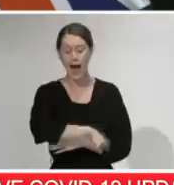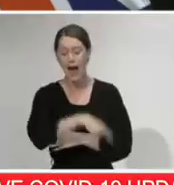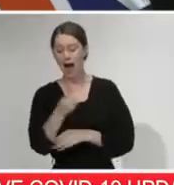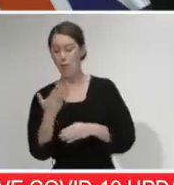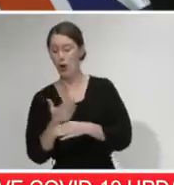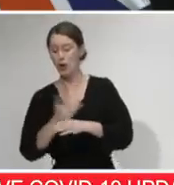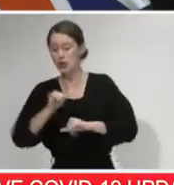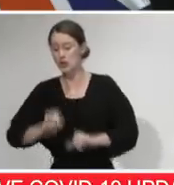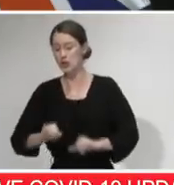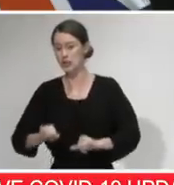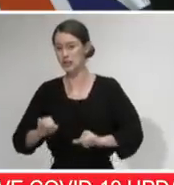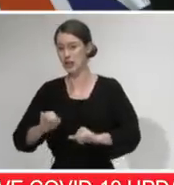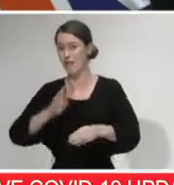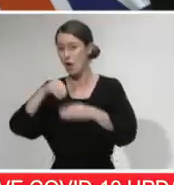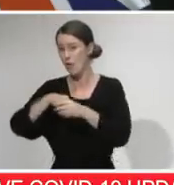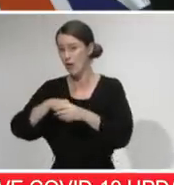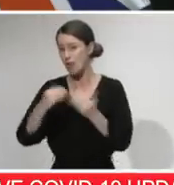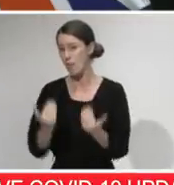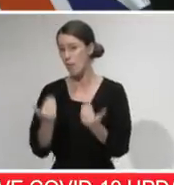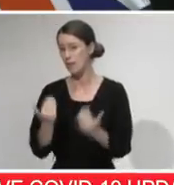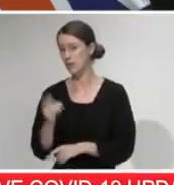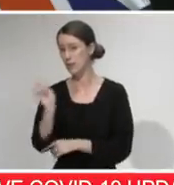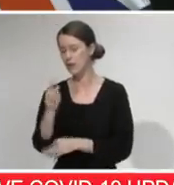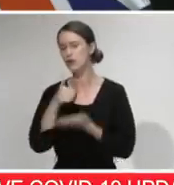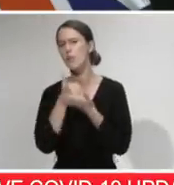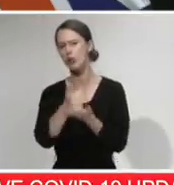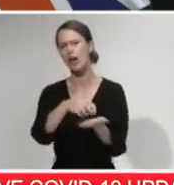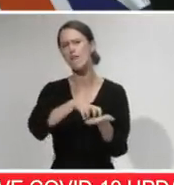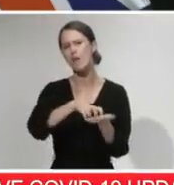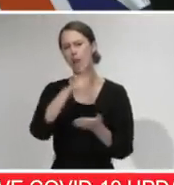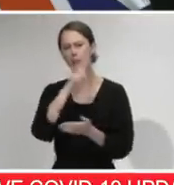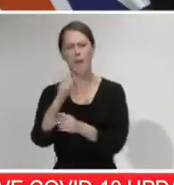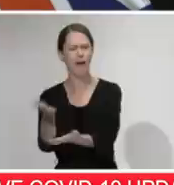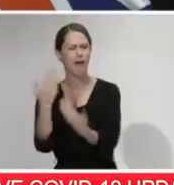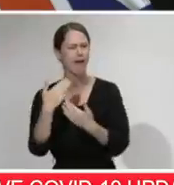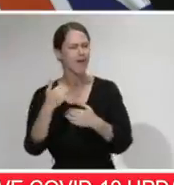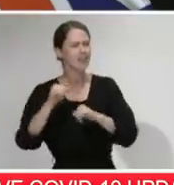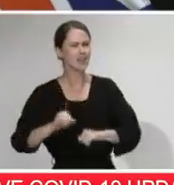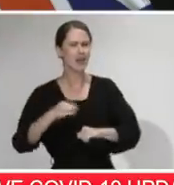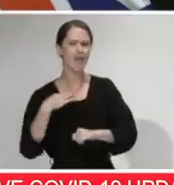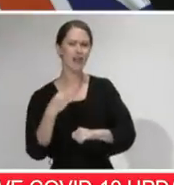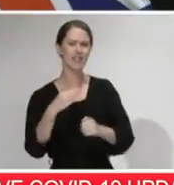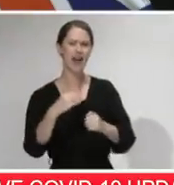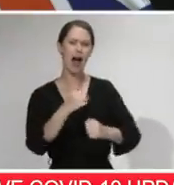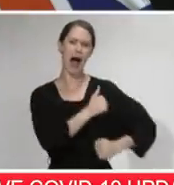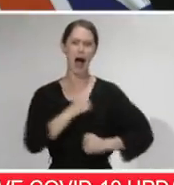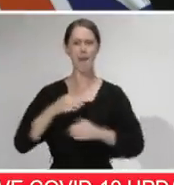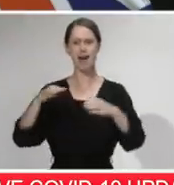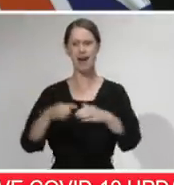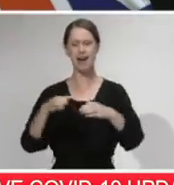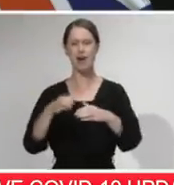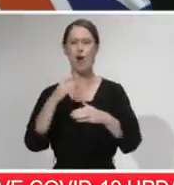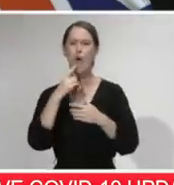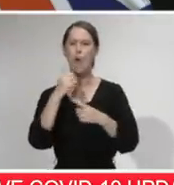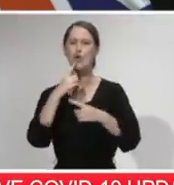work that students are doing at this time to help our most vulnerable, including, I'm told, the Student Volunteer Army's contactless food